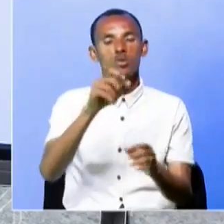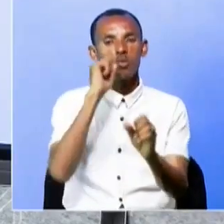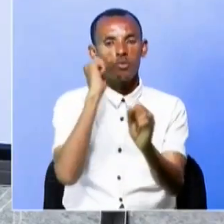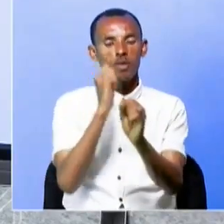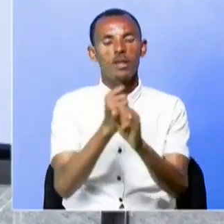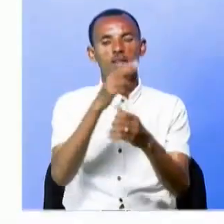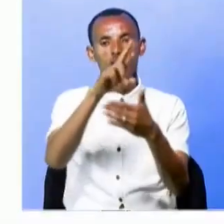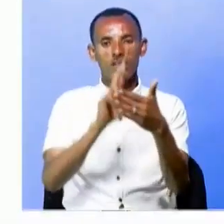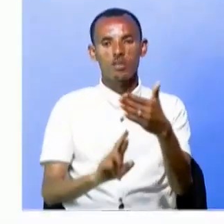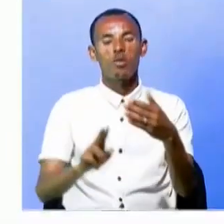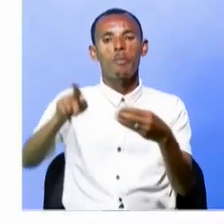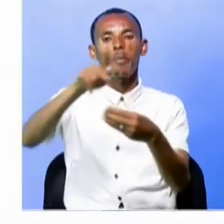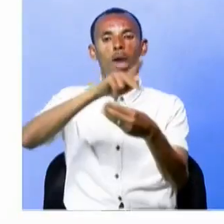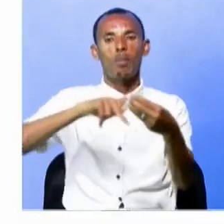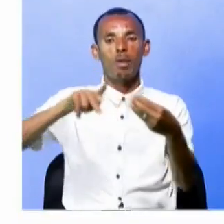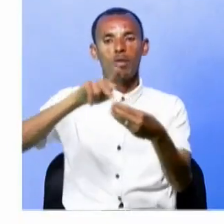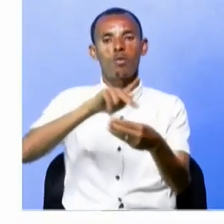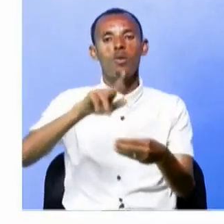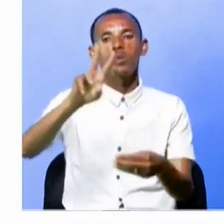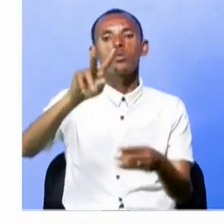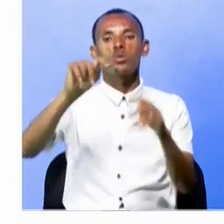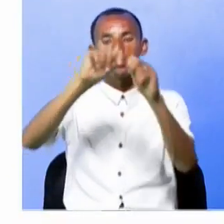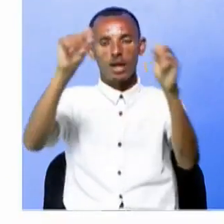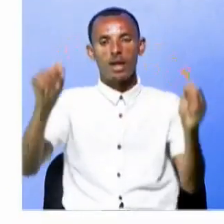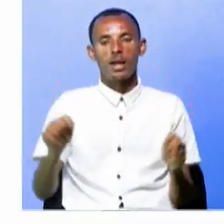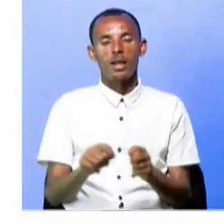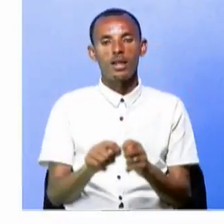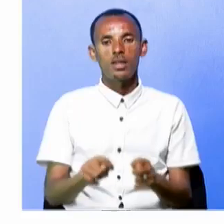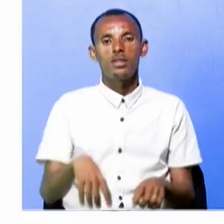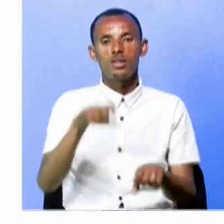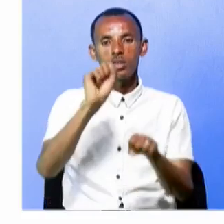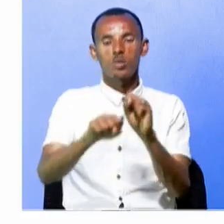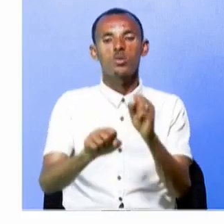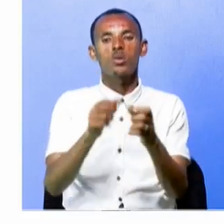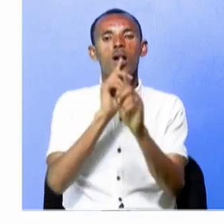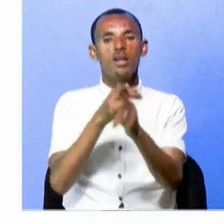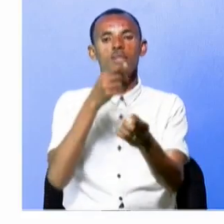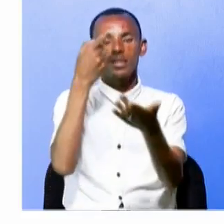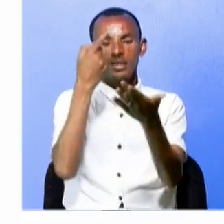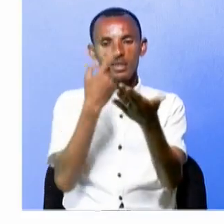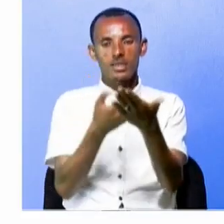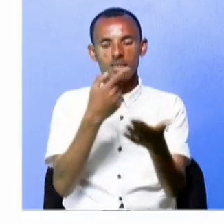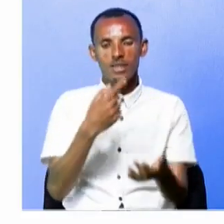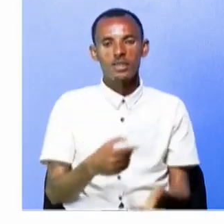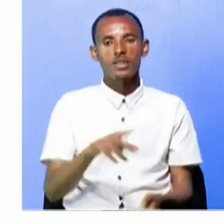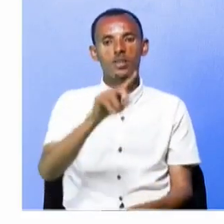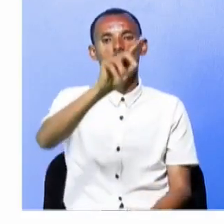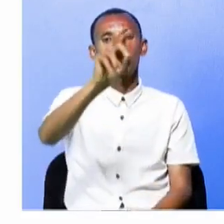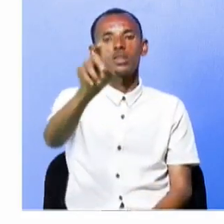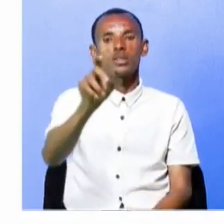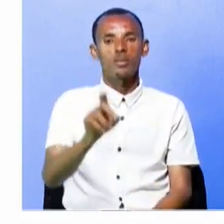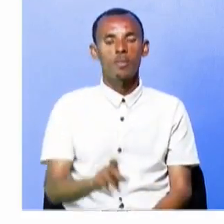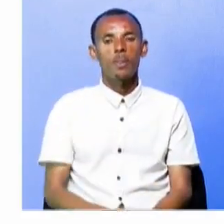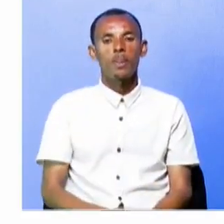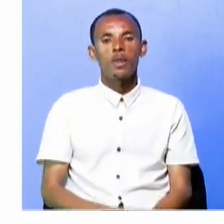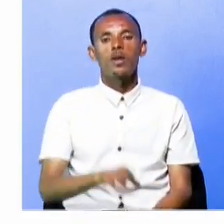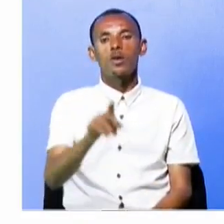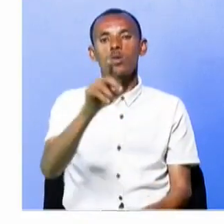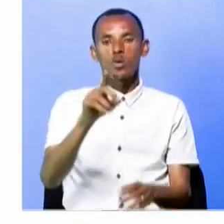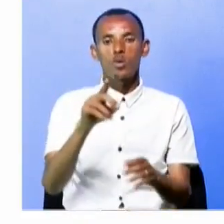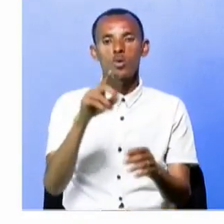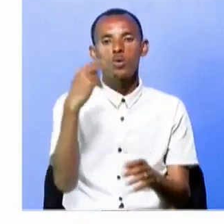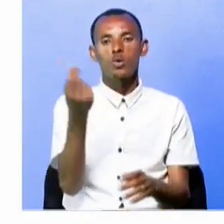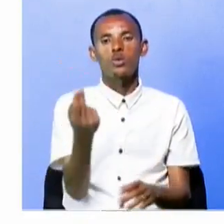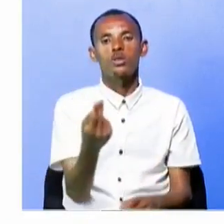the perimeter of the two triangles, right? So to answer this question, you need